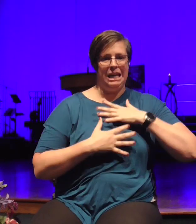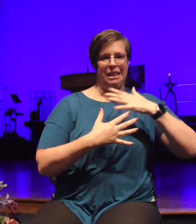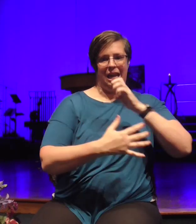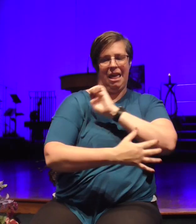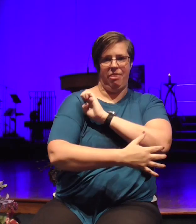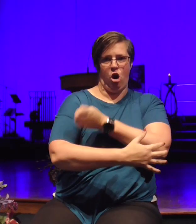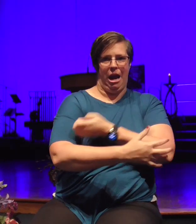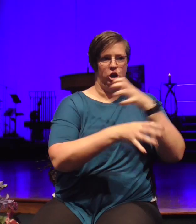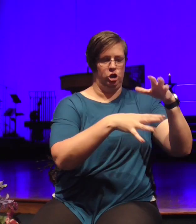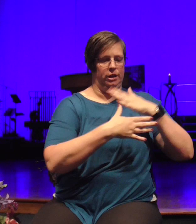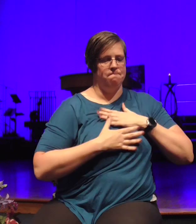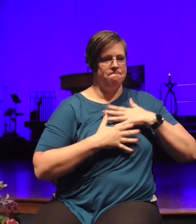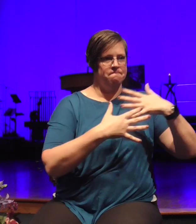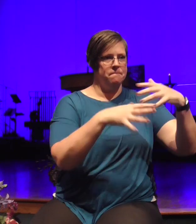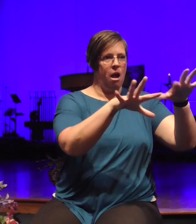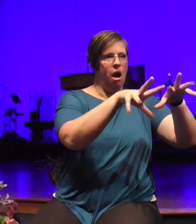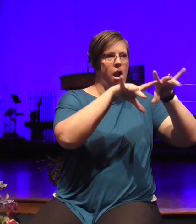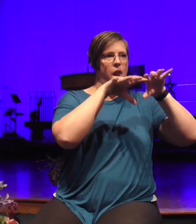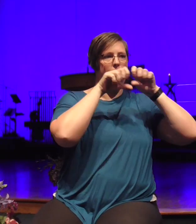now.